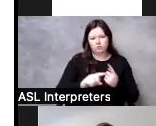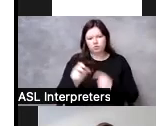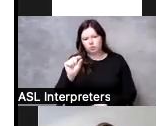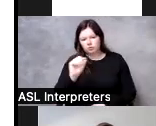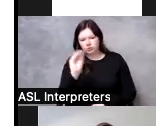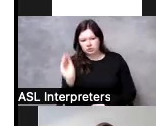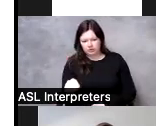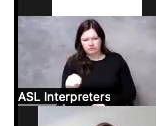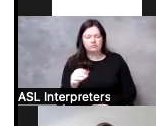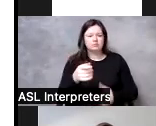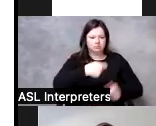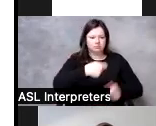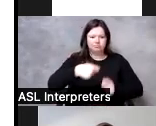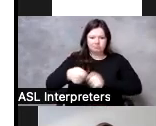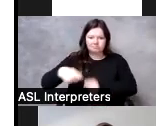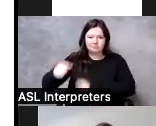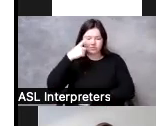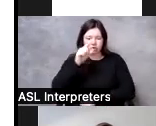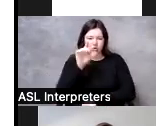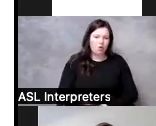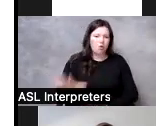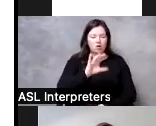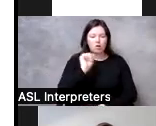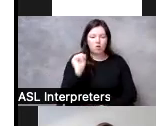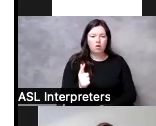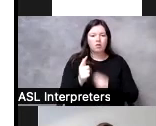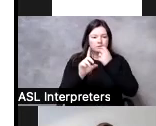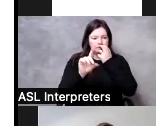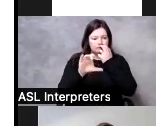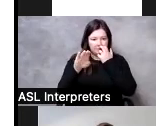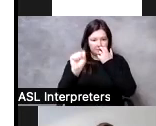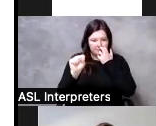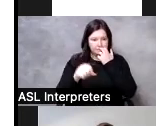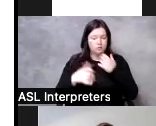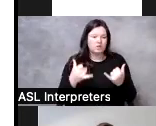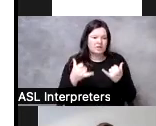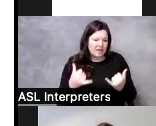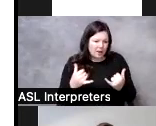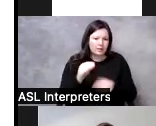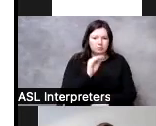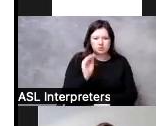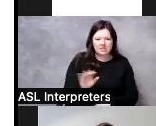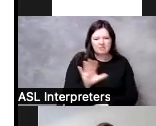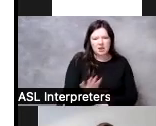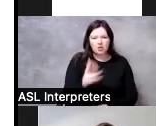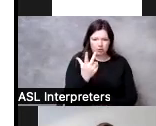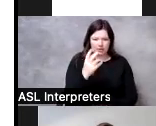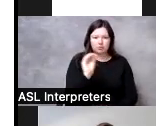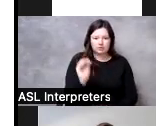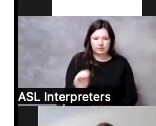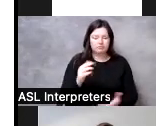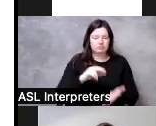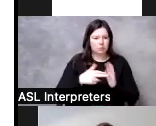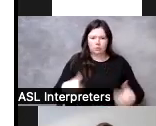in turnover for all of DCBS, and we're around like 3%. So we've seen a pretty significant